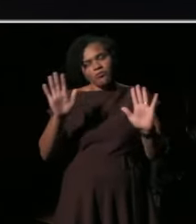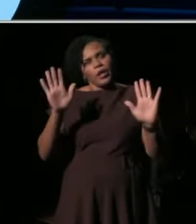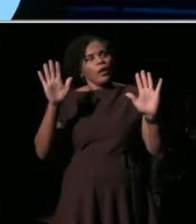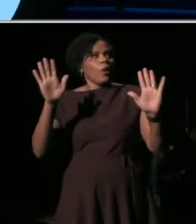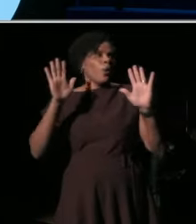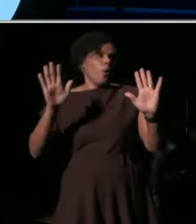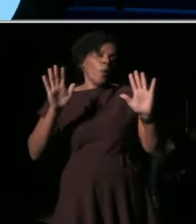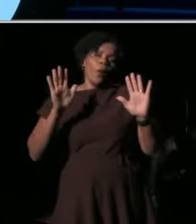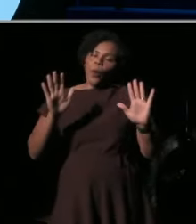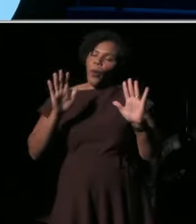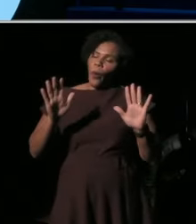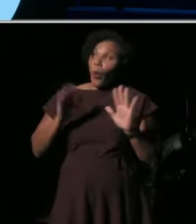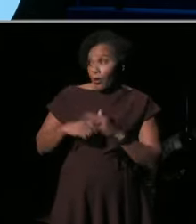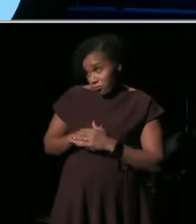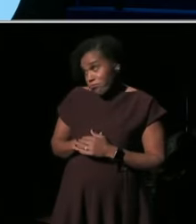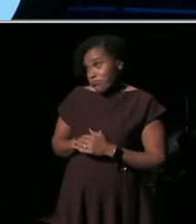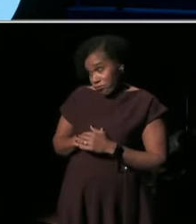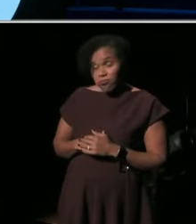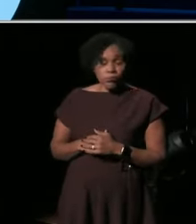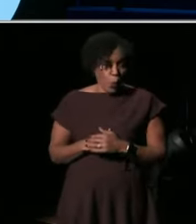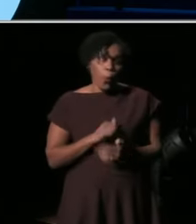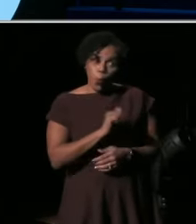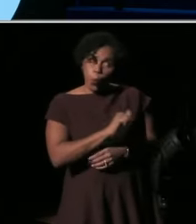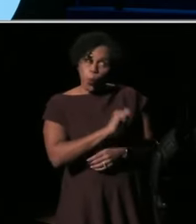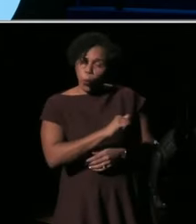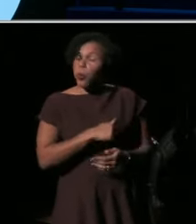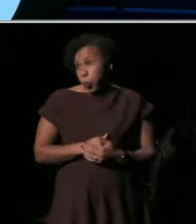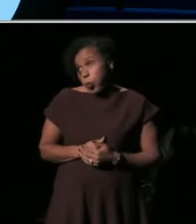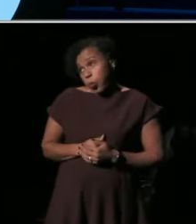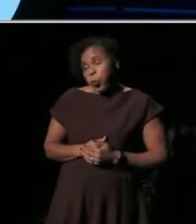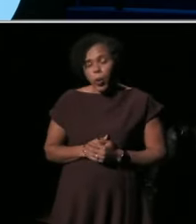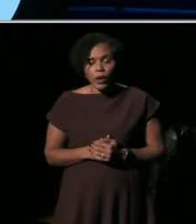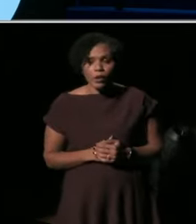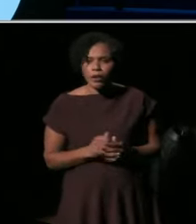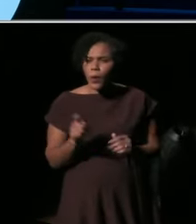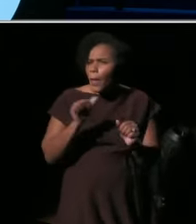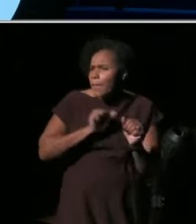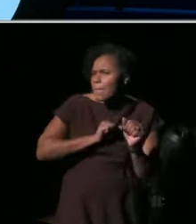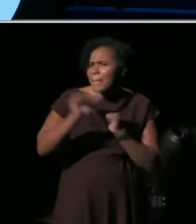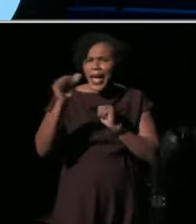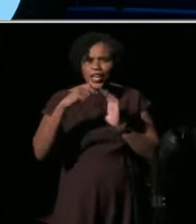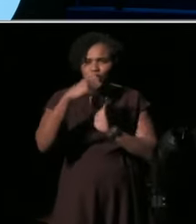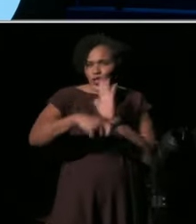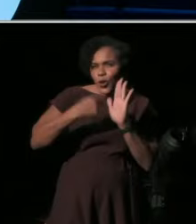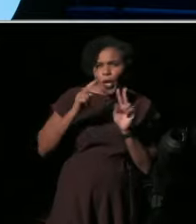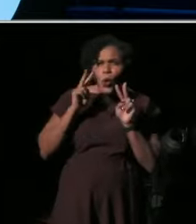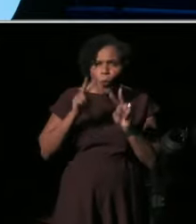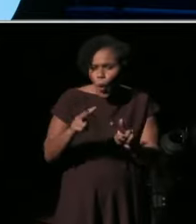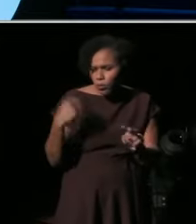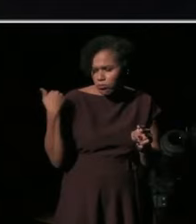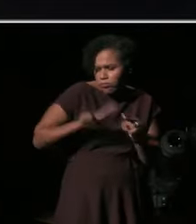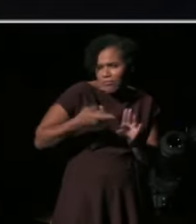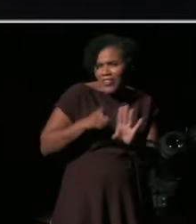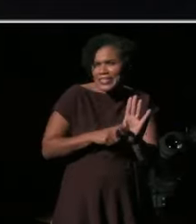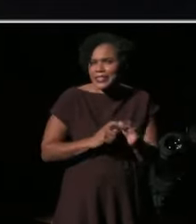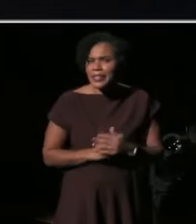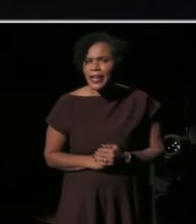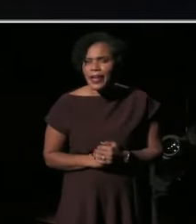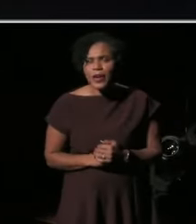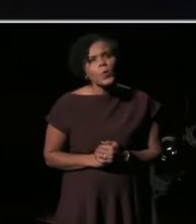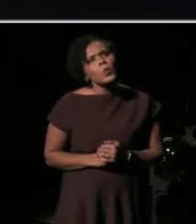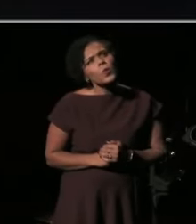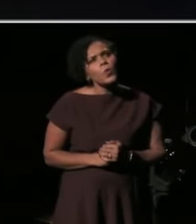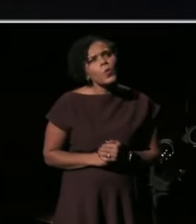documentary. Mm-hmm. Oh, yeah. Oh, yes. Well, what's the best documentary you've watched this year? Oh,